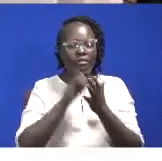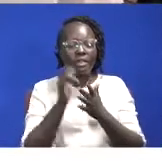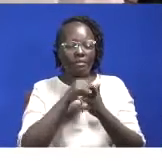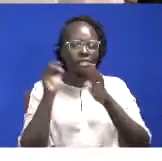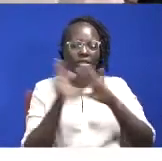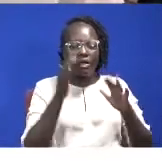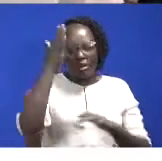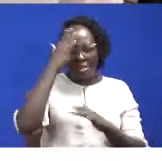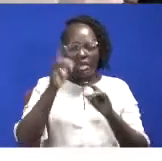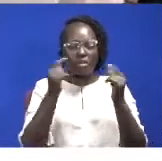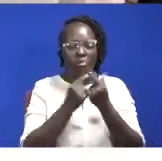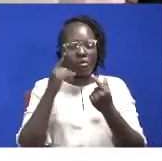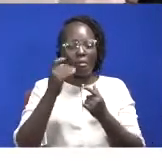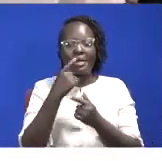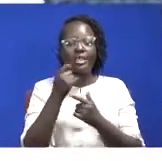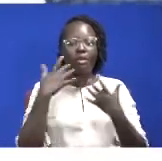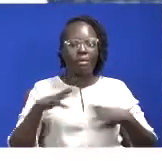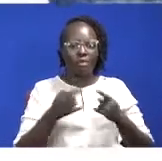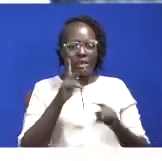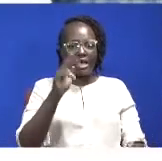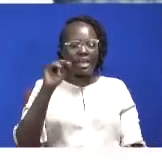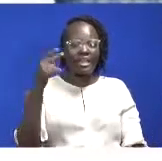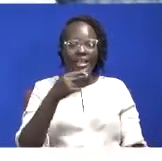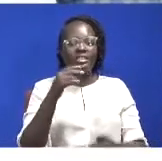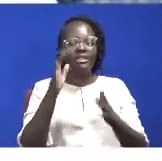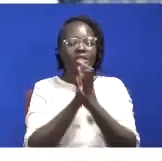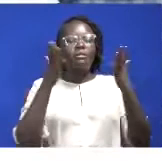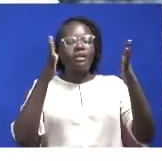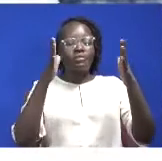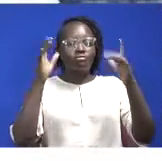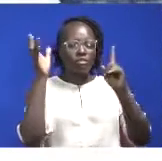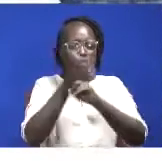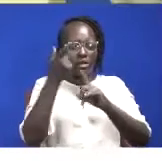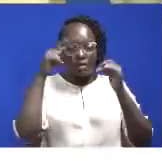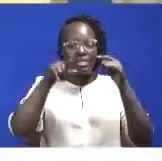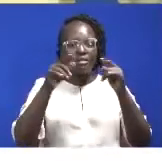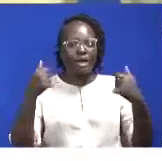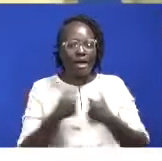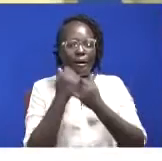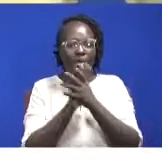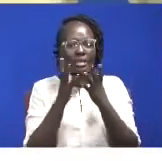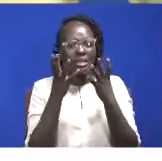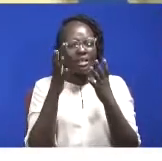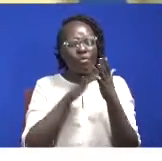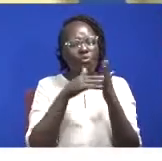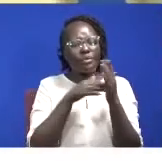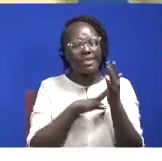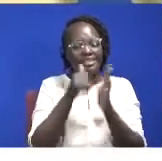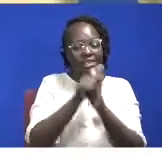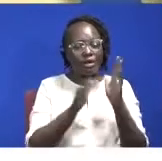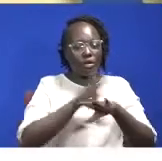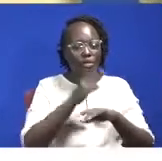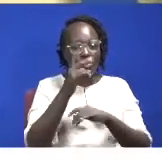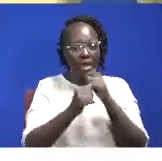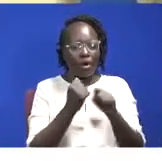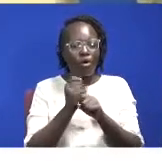a group of medical specialists from KNH celebrated a milestone of successfully carrying out a delicate surgery on a 2-year-old